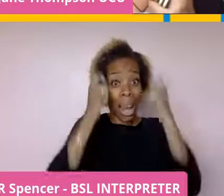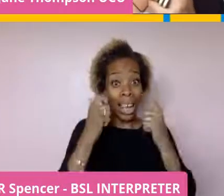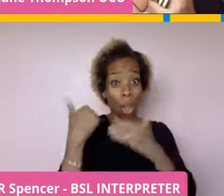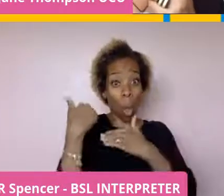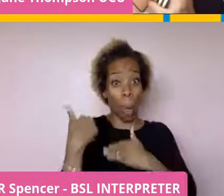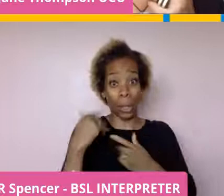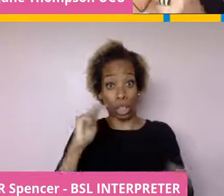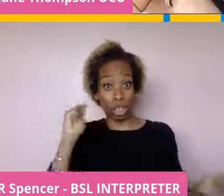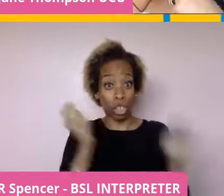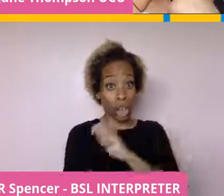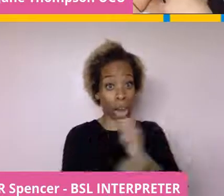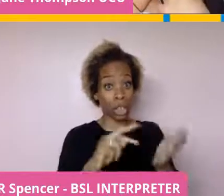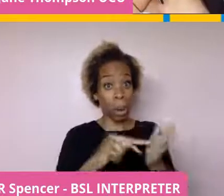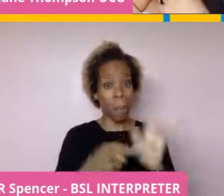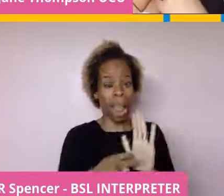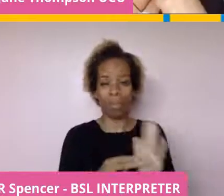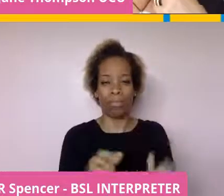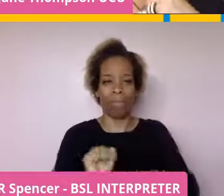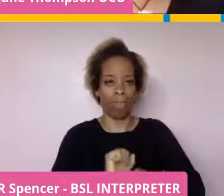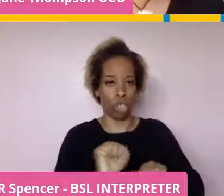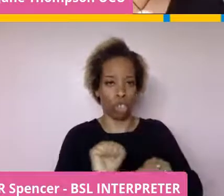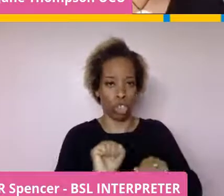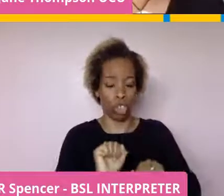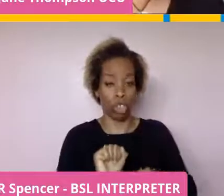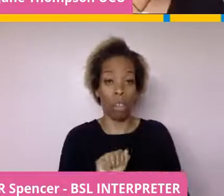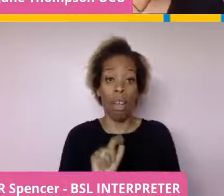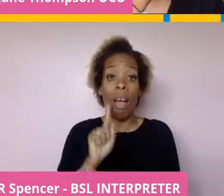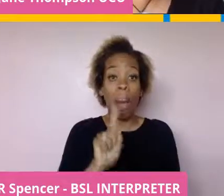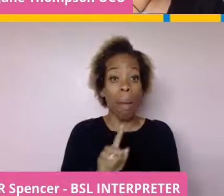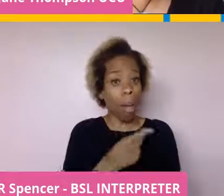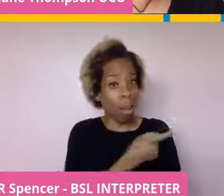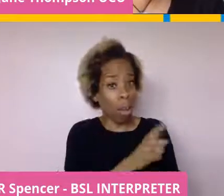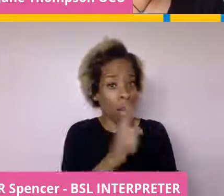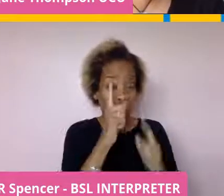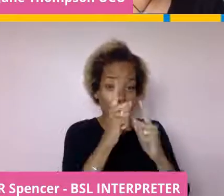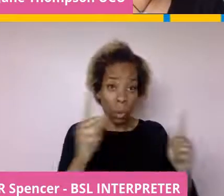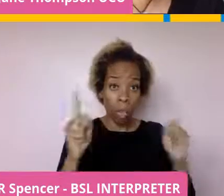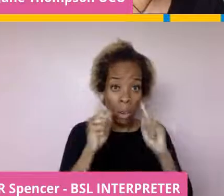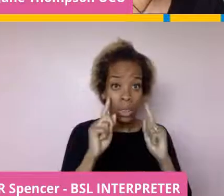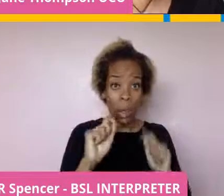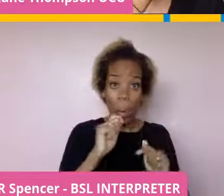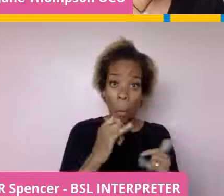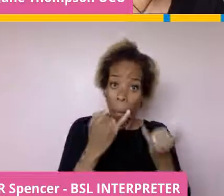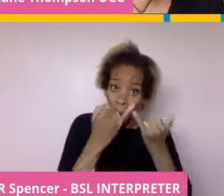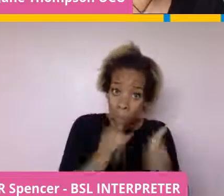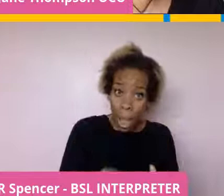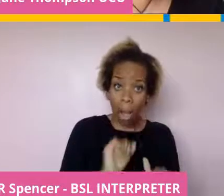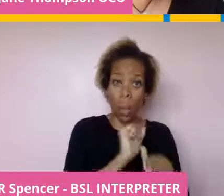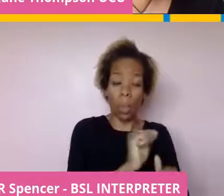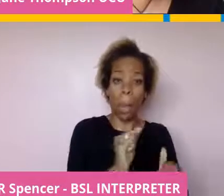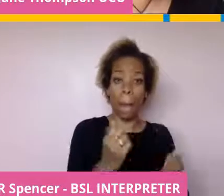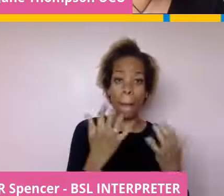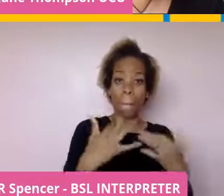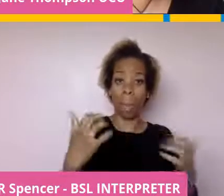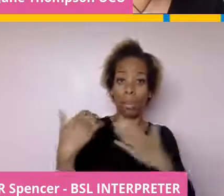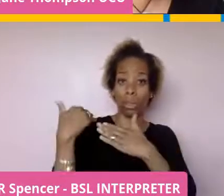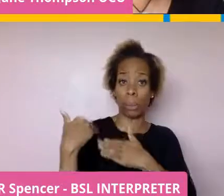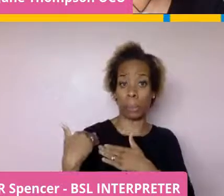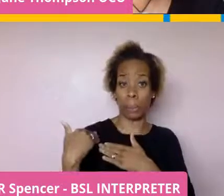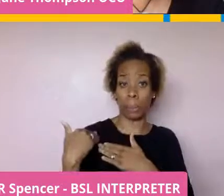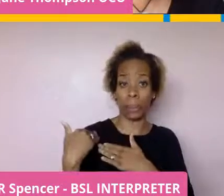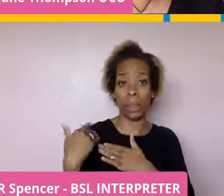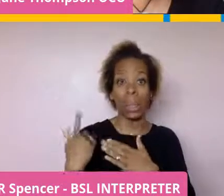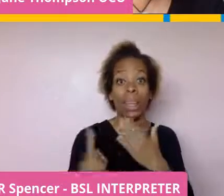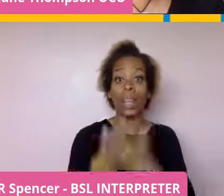those institutions could well be failing in their public duties if they don't change their plans, and that's enforceable by the EHRC.